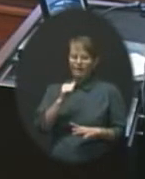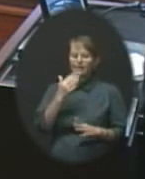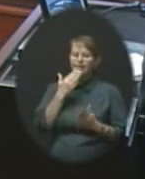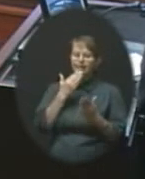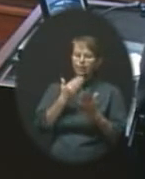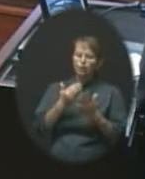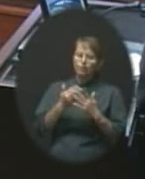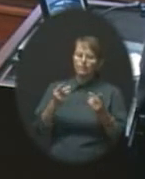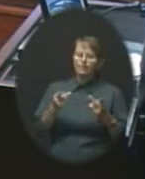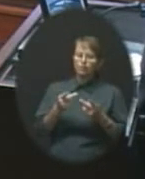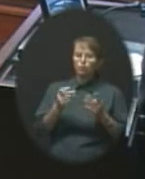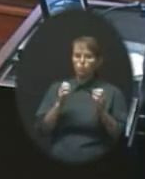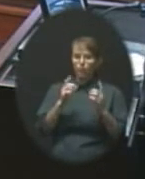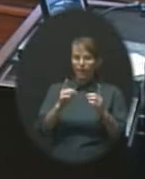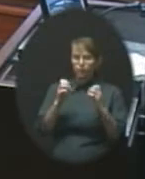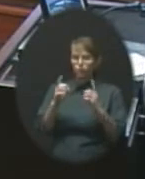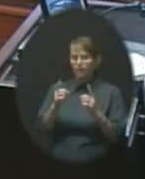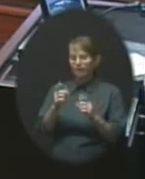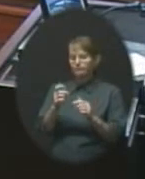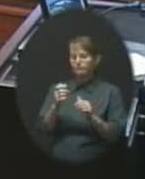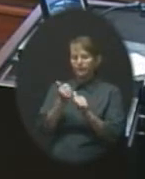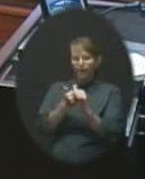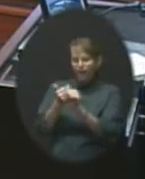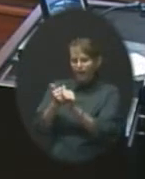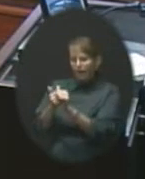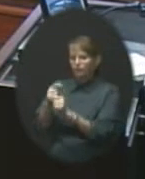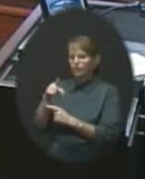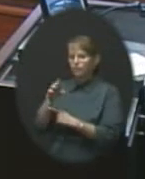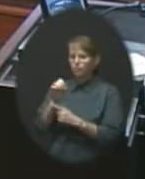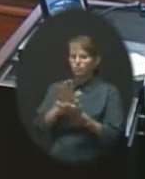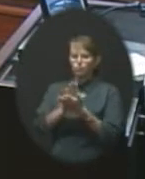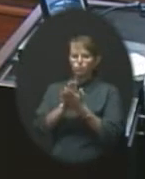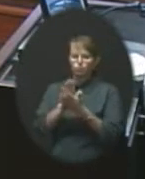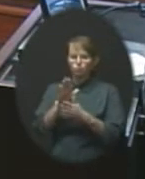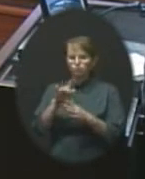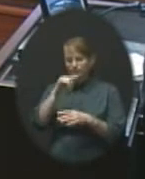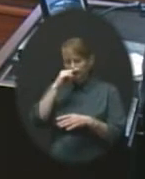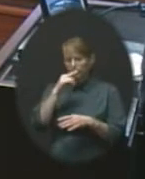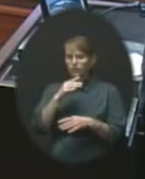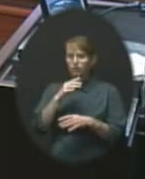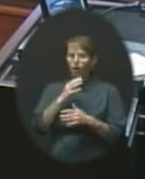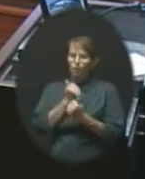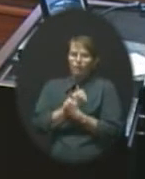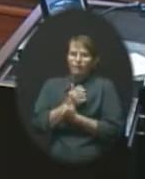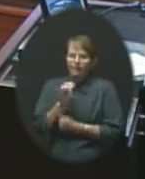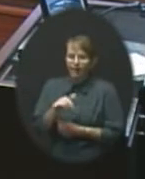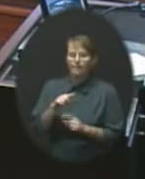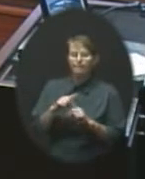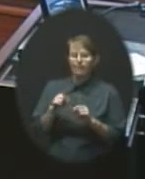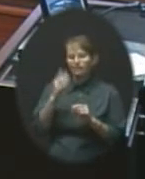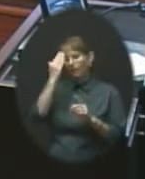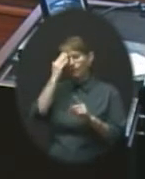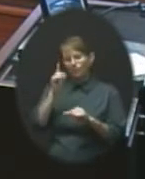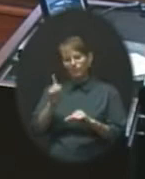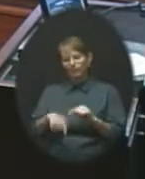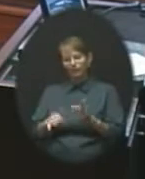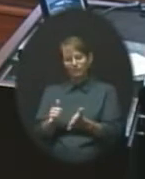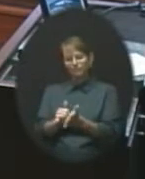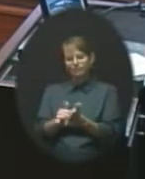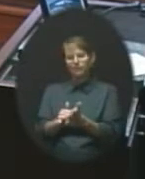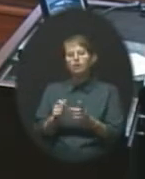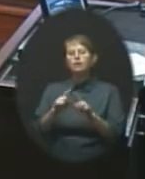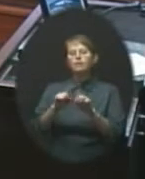every preschooler, although it would be my love that we would, but that we would make